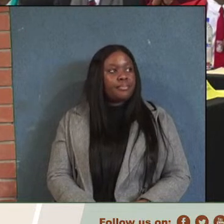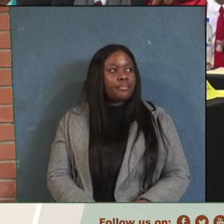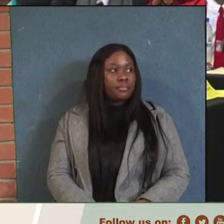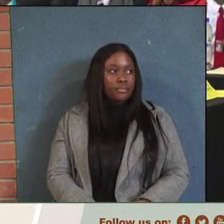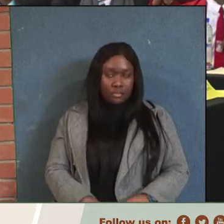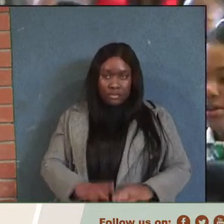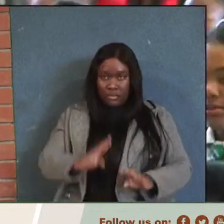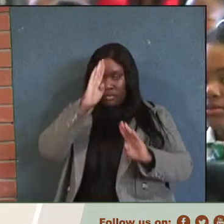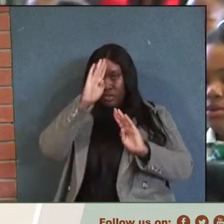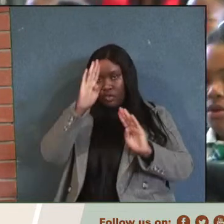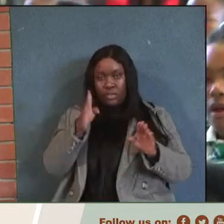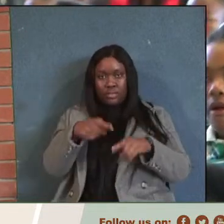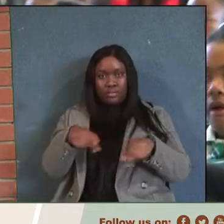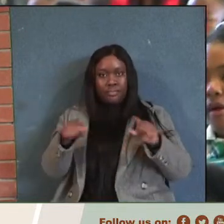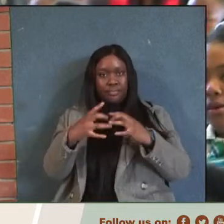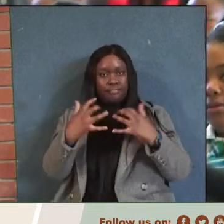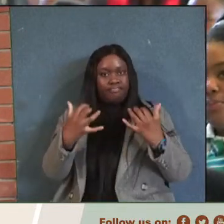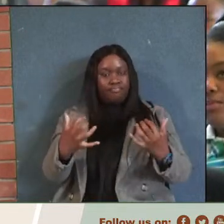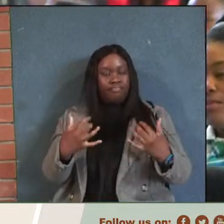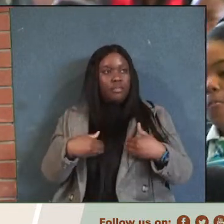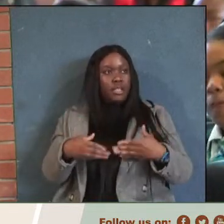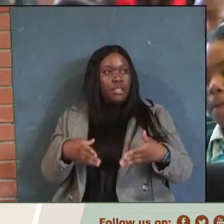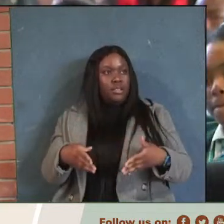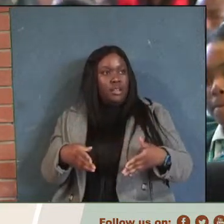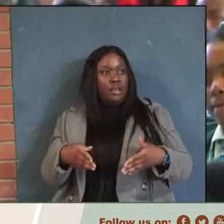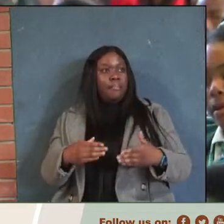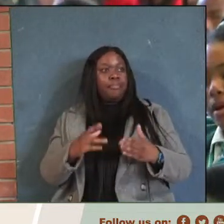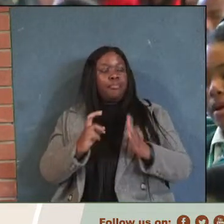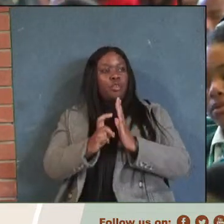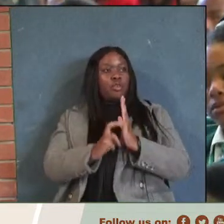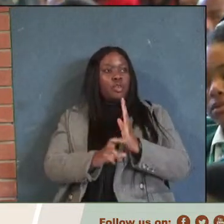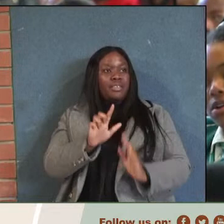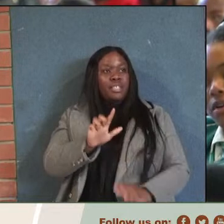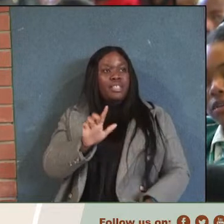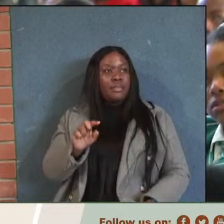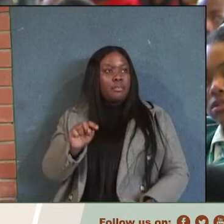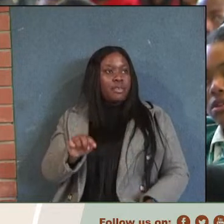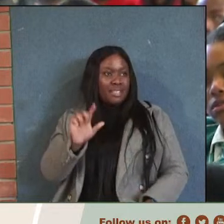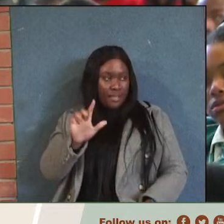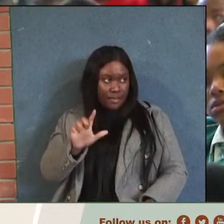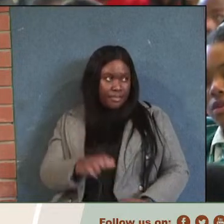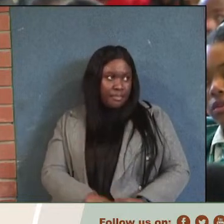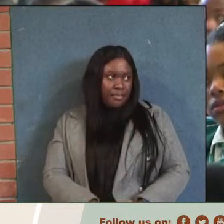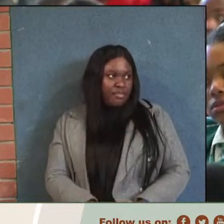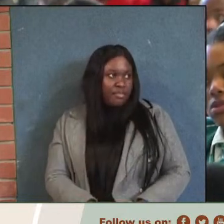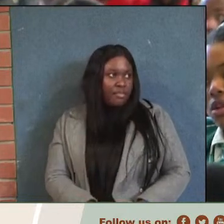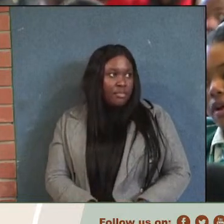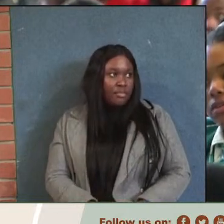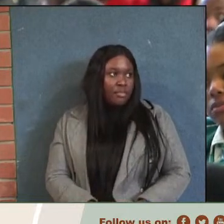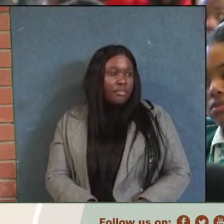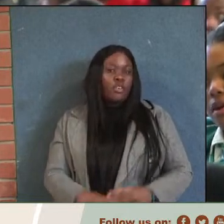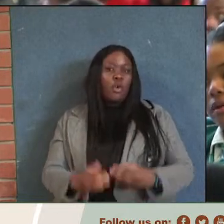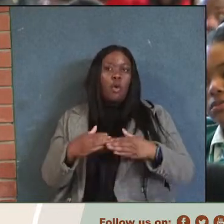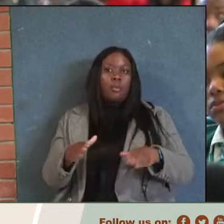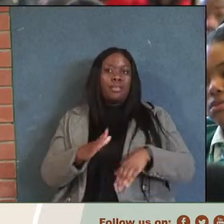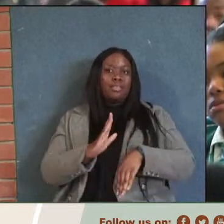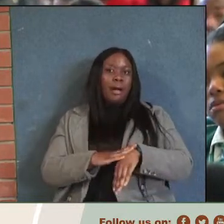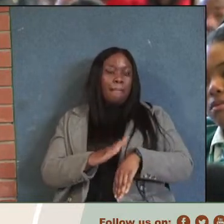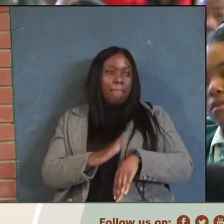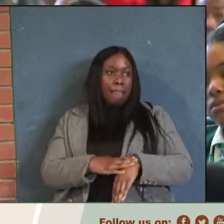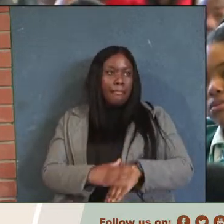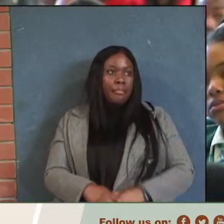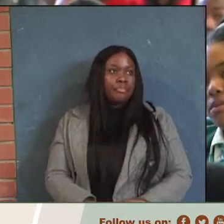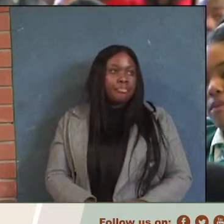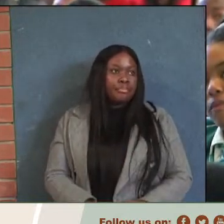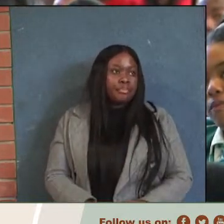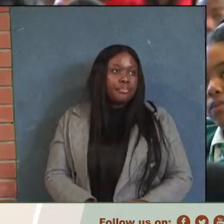Greetings to the House at large. I am standing on Rule 77.7, which is on open time. Well, I would like